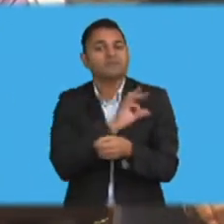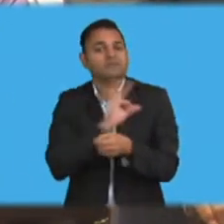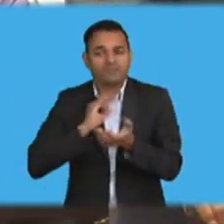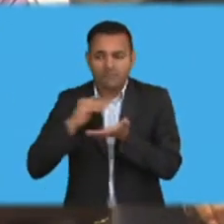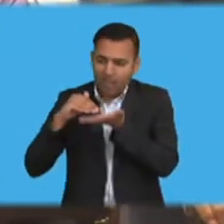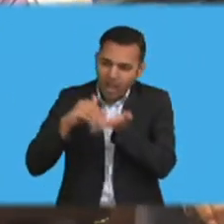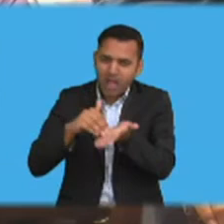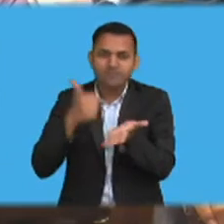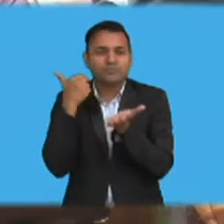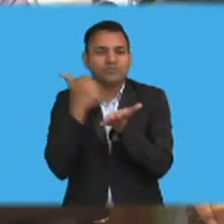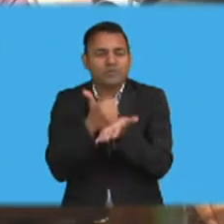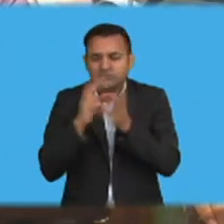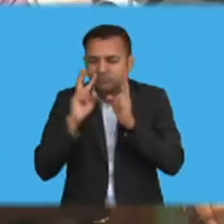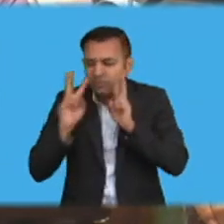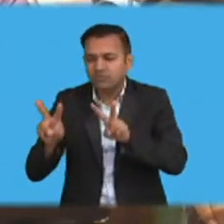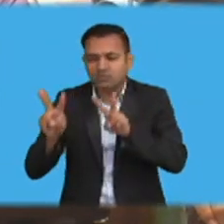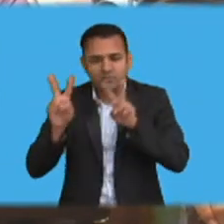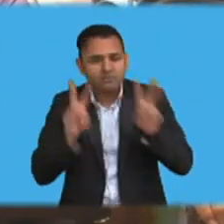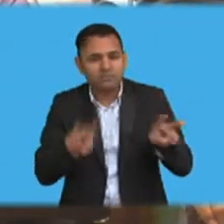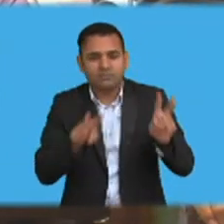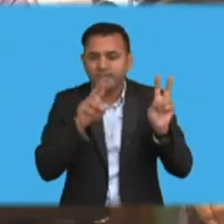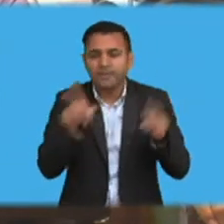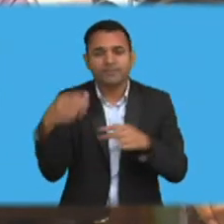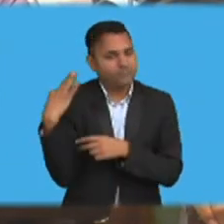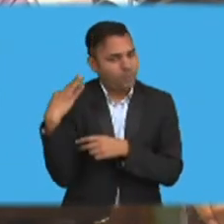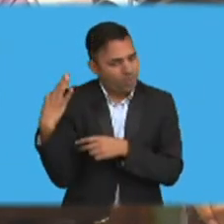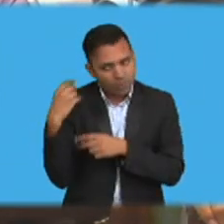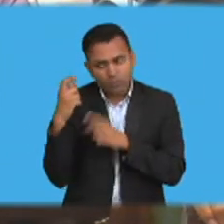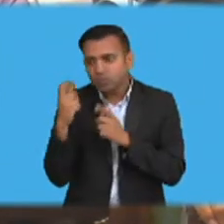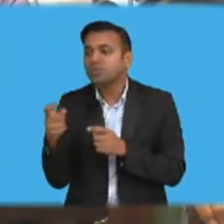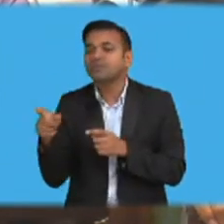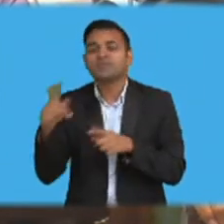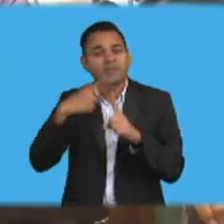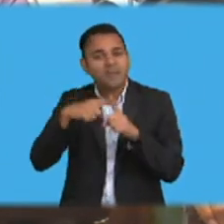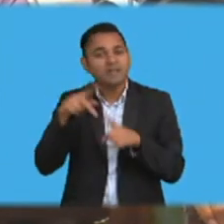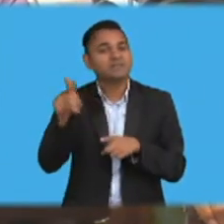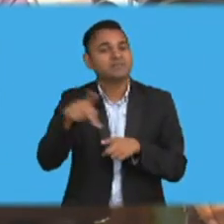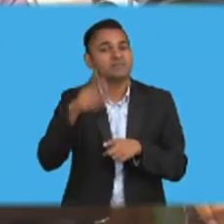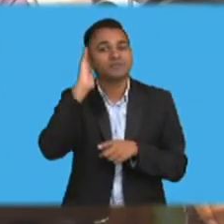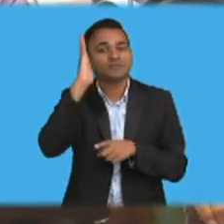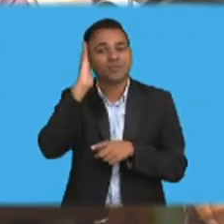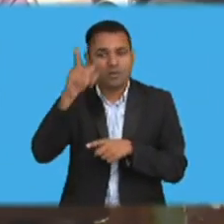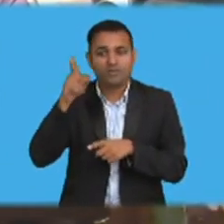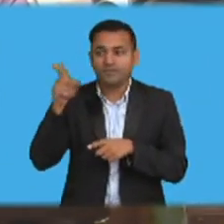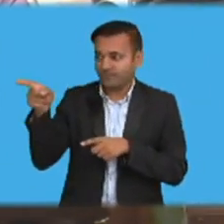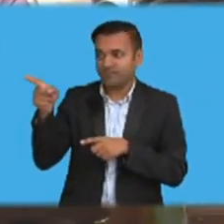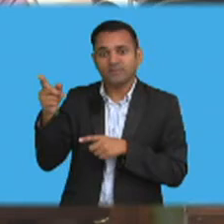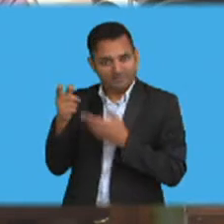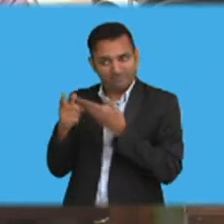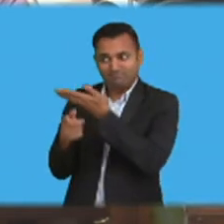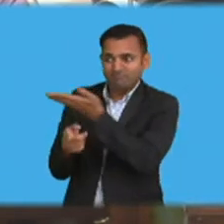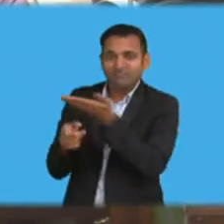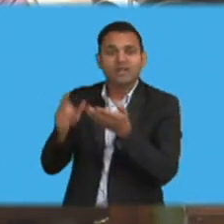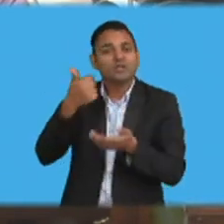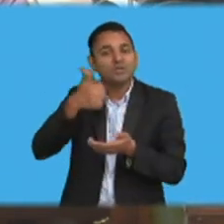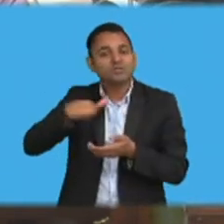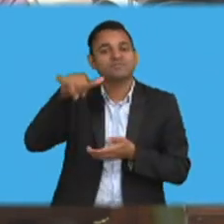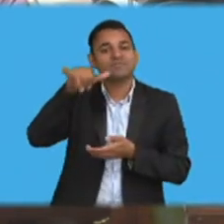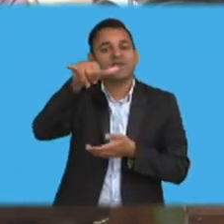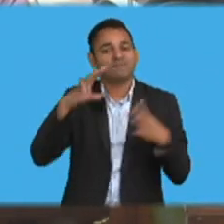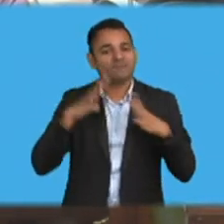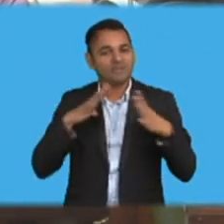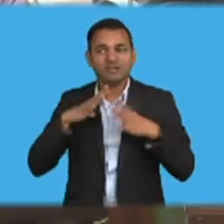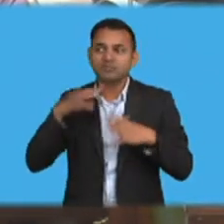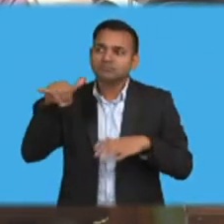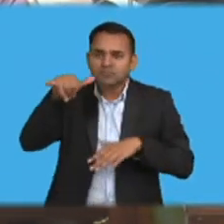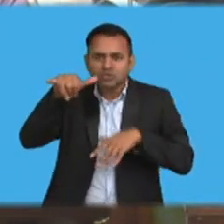volunteer first responders, and the Pacific Flying School, especially for the use of their air assets. Government agencies in